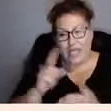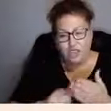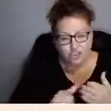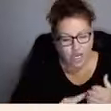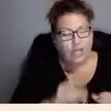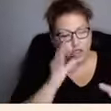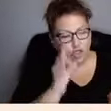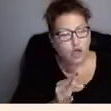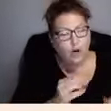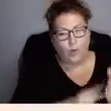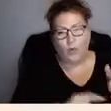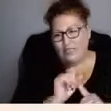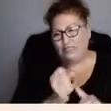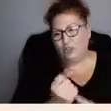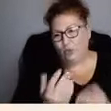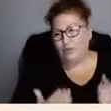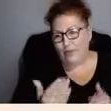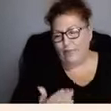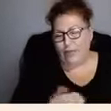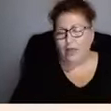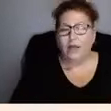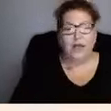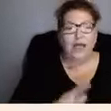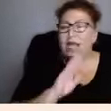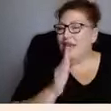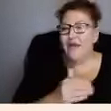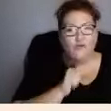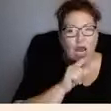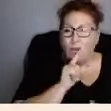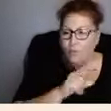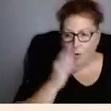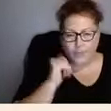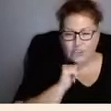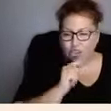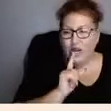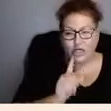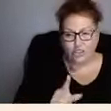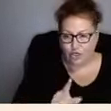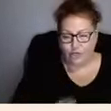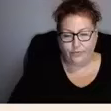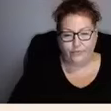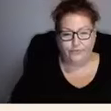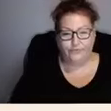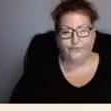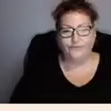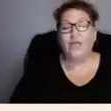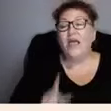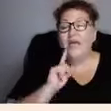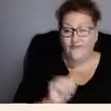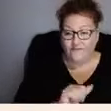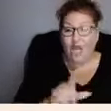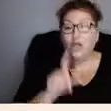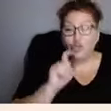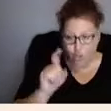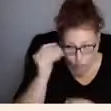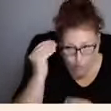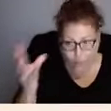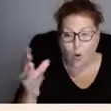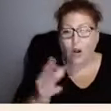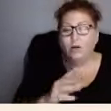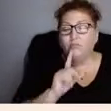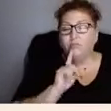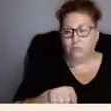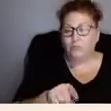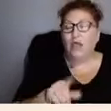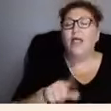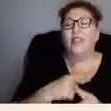the situation might be. Never not report because you're not sure. In fact, you should report and then let the professionals